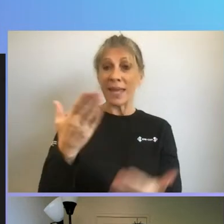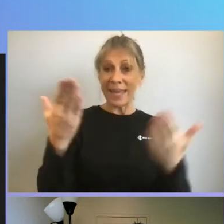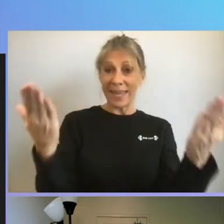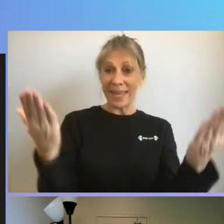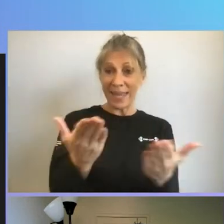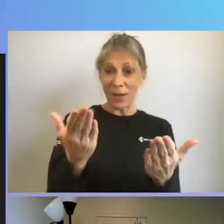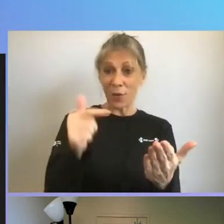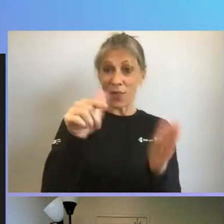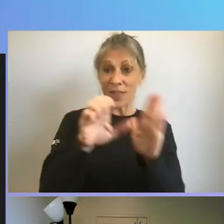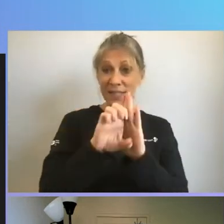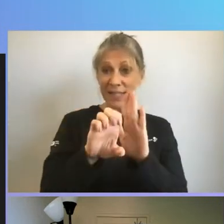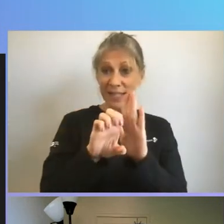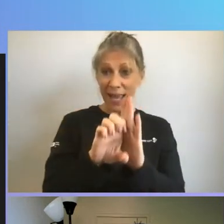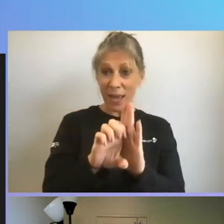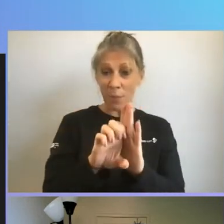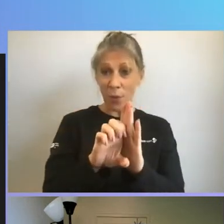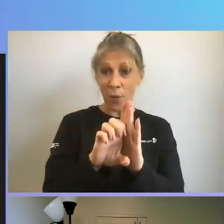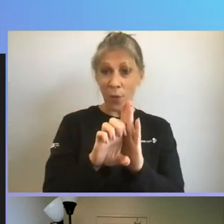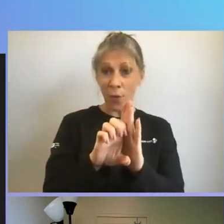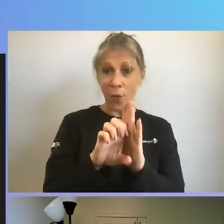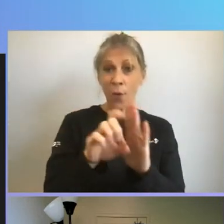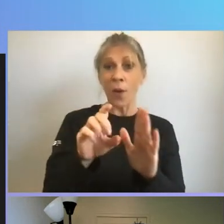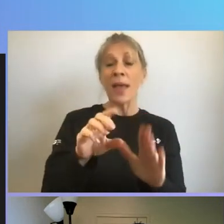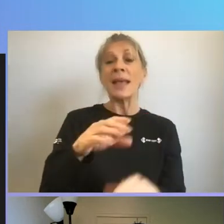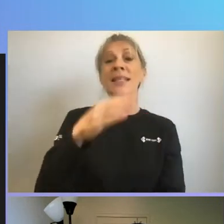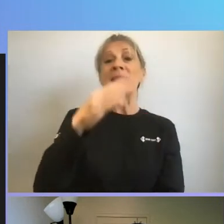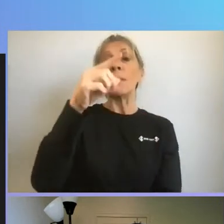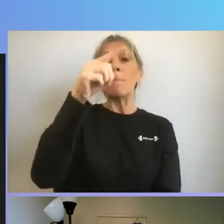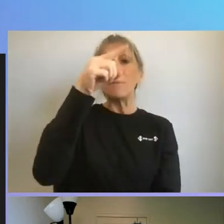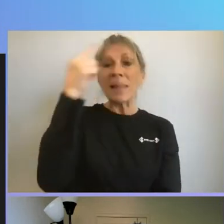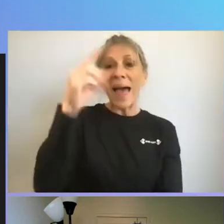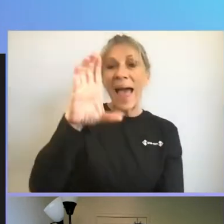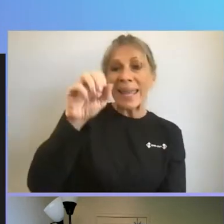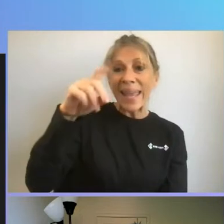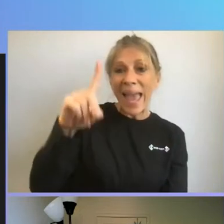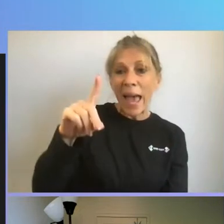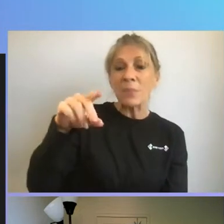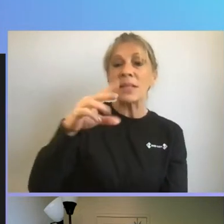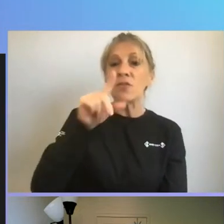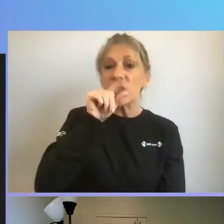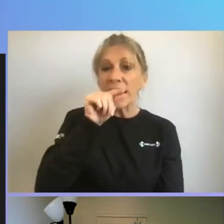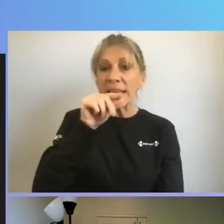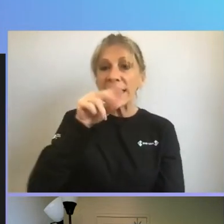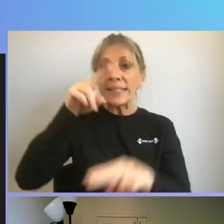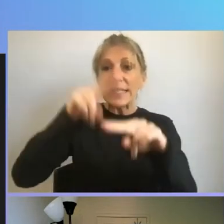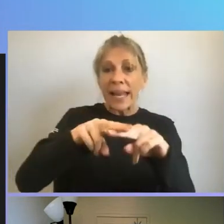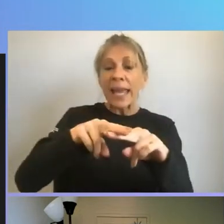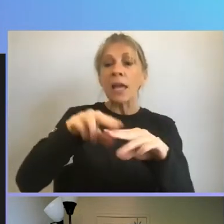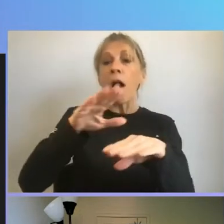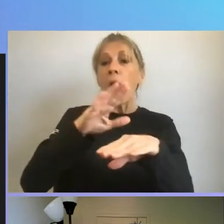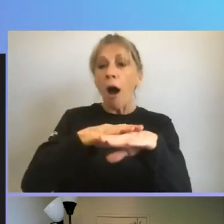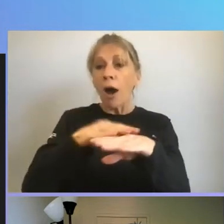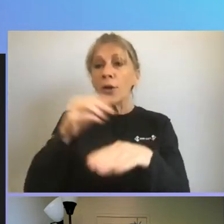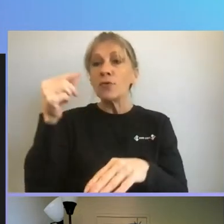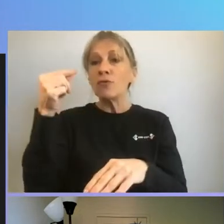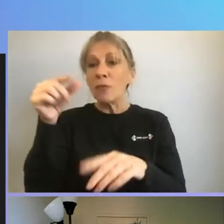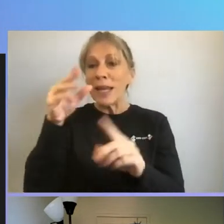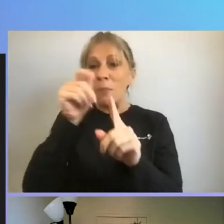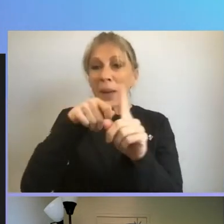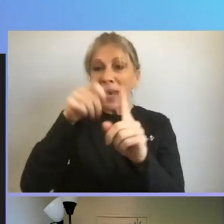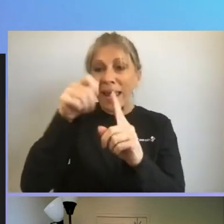this example, the text black-capped chickadee sitting on green bananas. And below